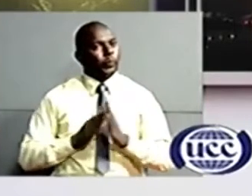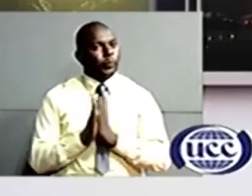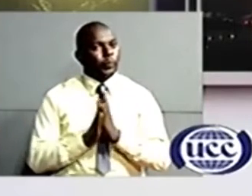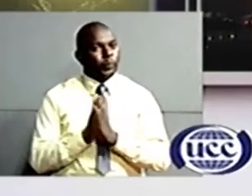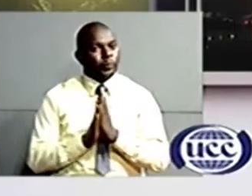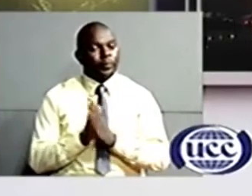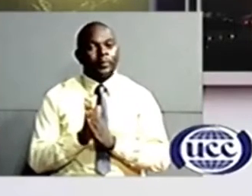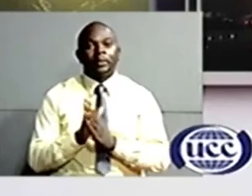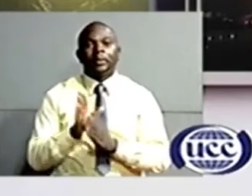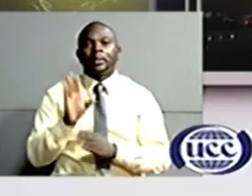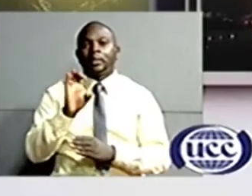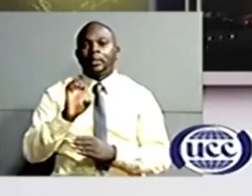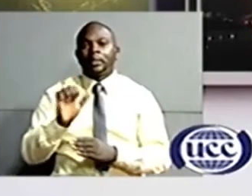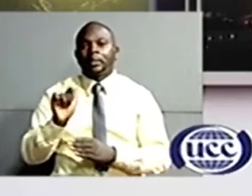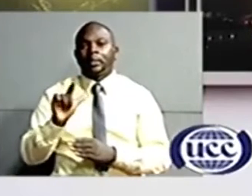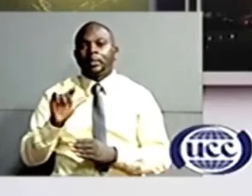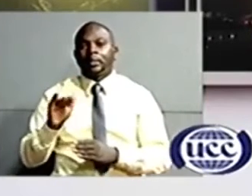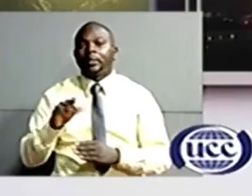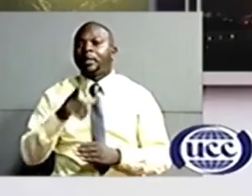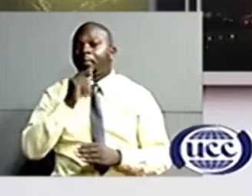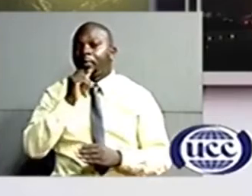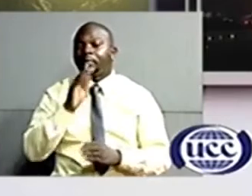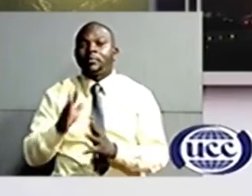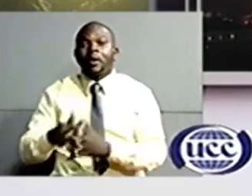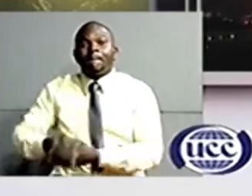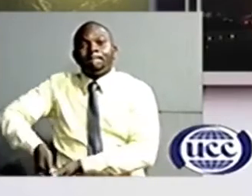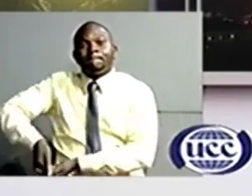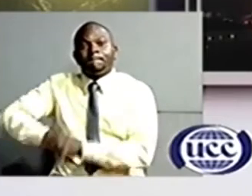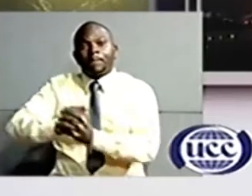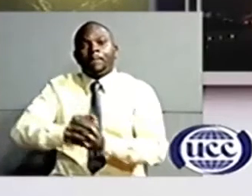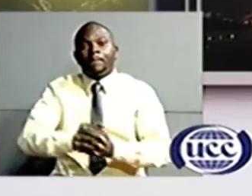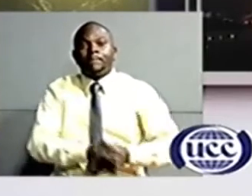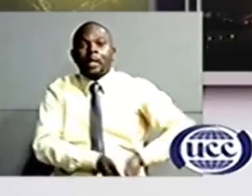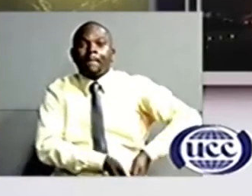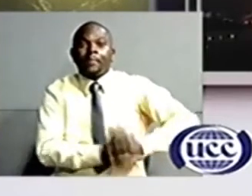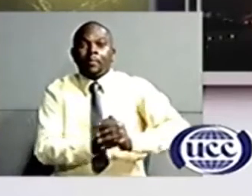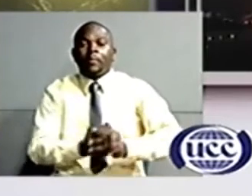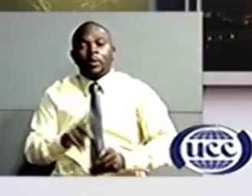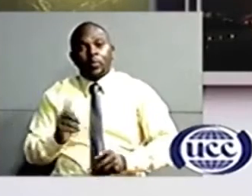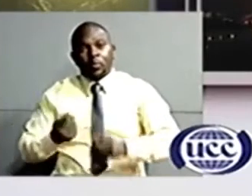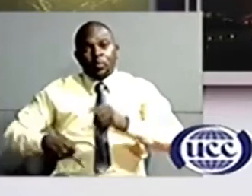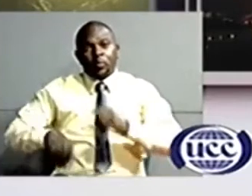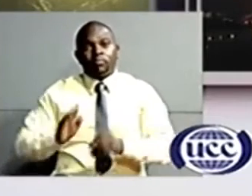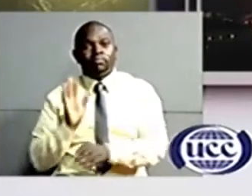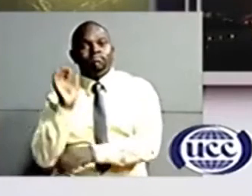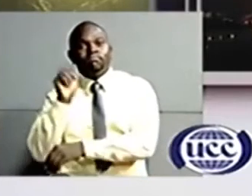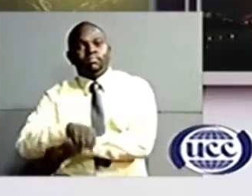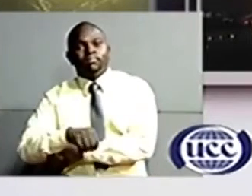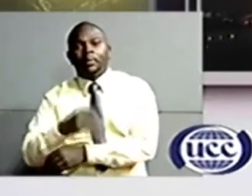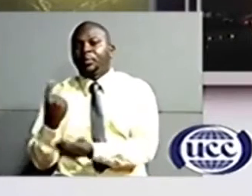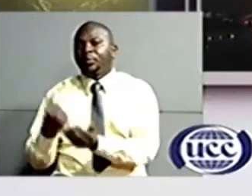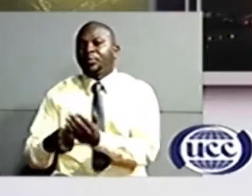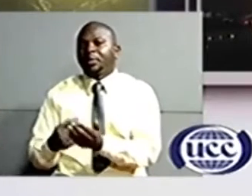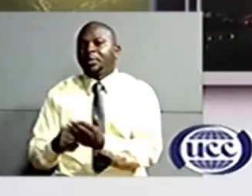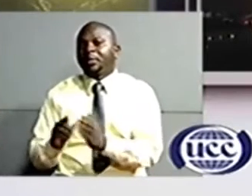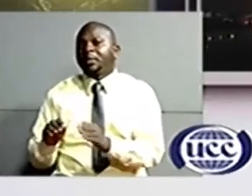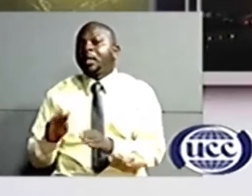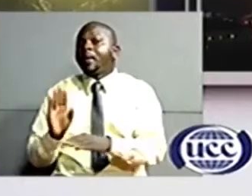Eala Volleyball men's team, securing their first win against Uganda, as well as Burundi earning